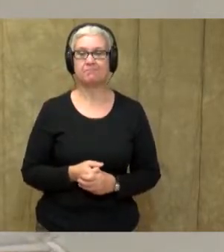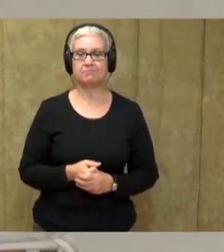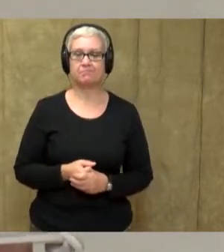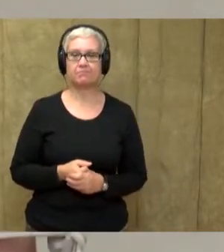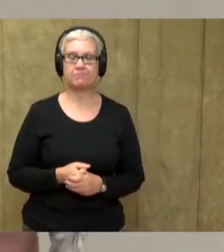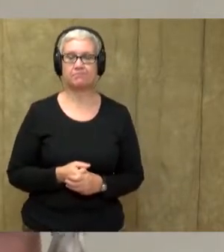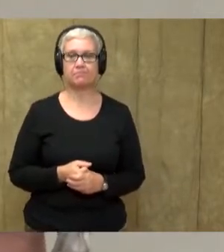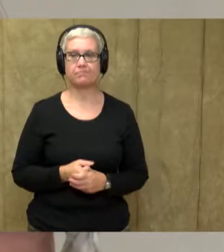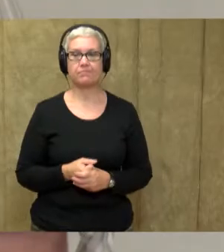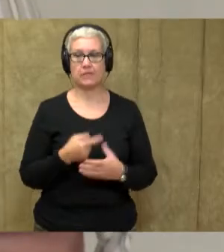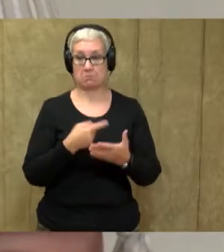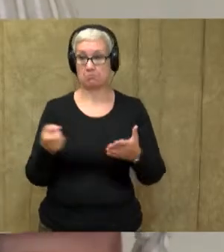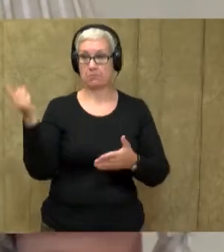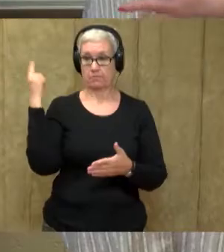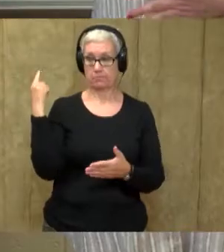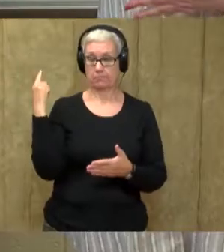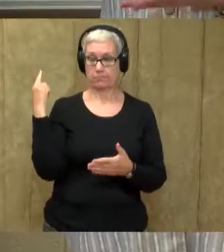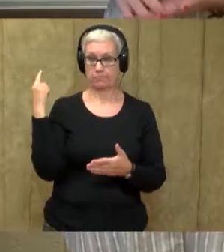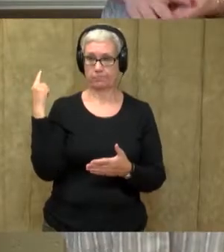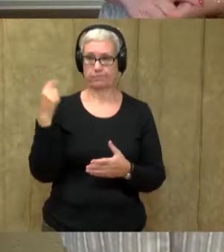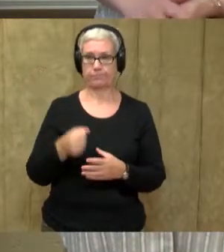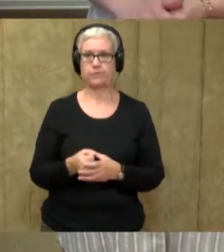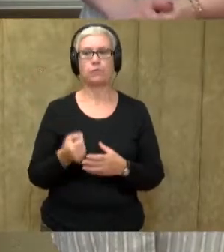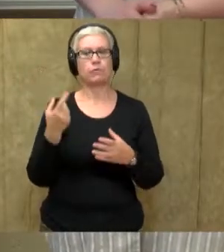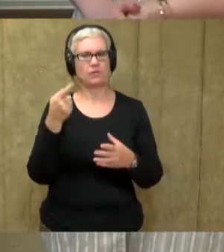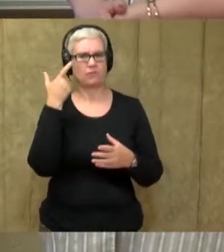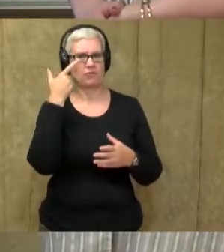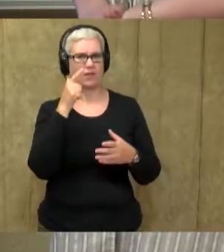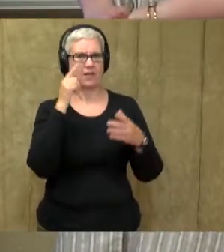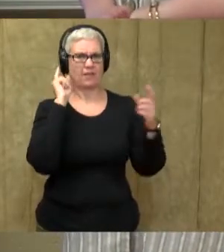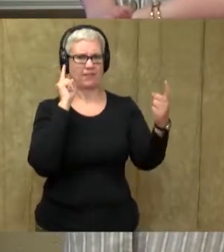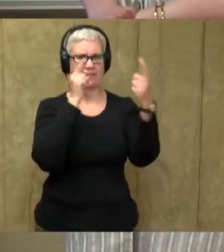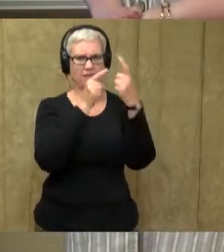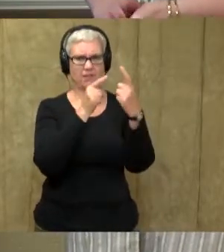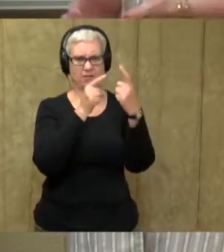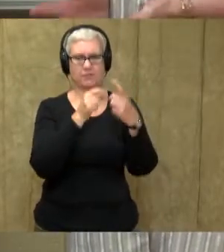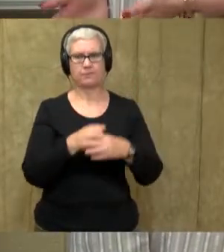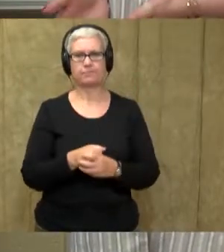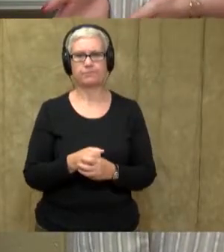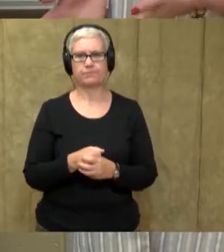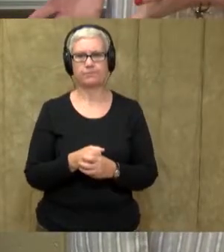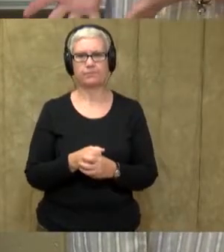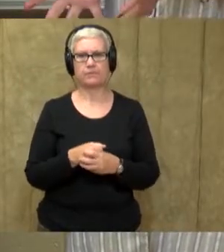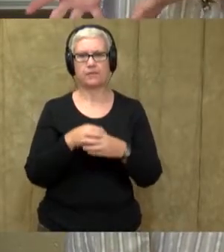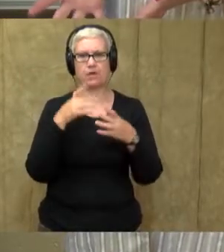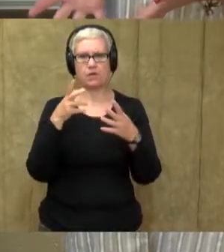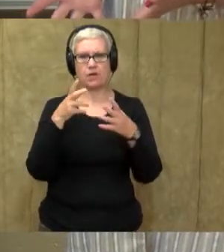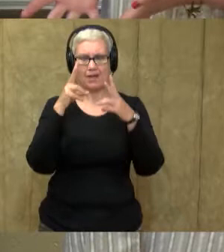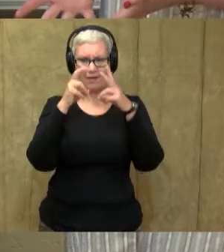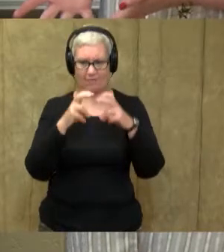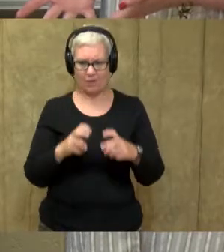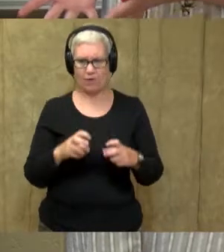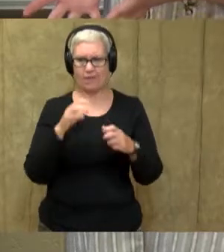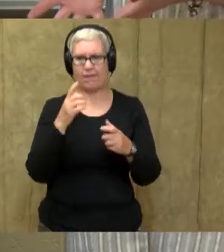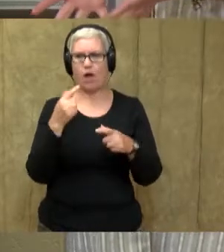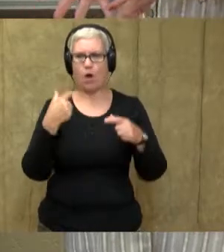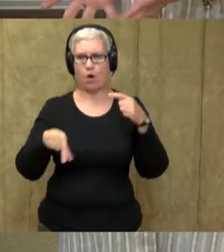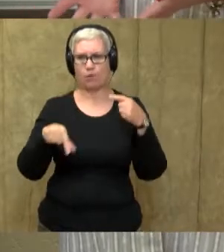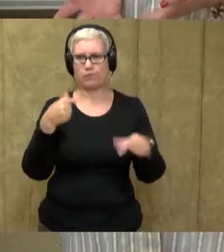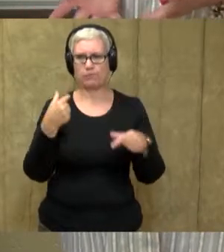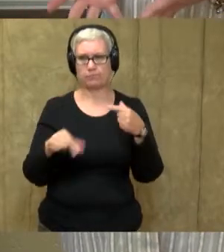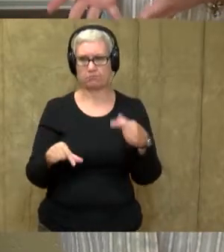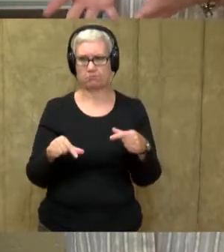week, we were looking at this standard. Okay? Delineate and evaluate the argument and